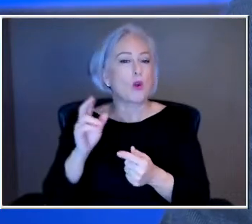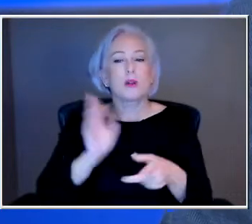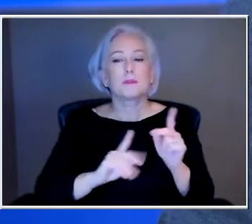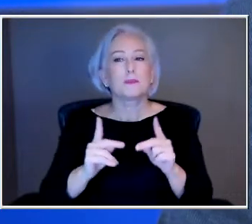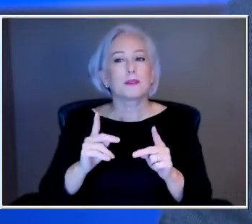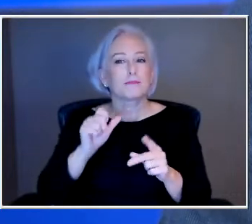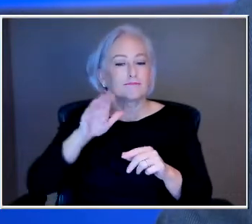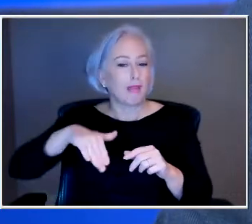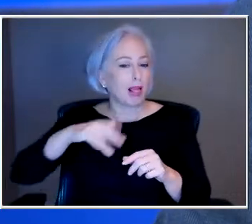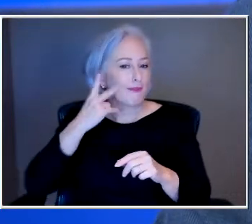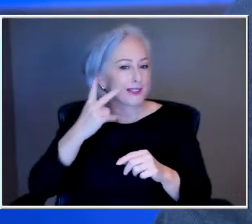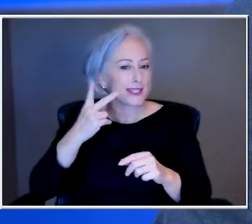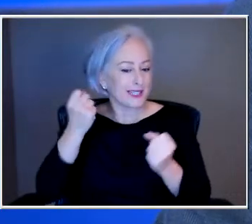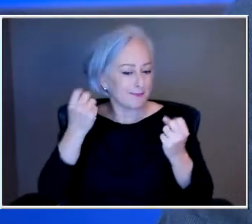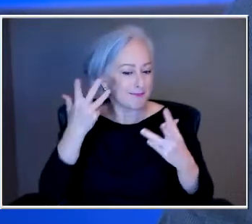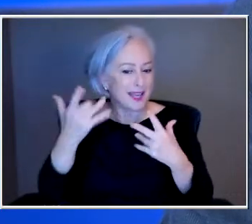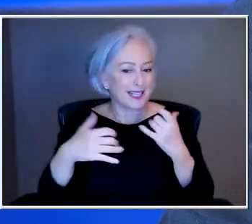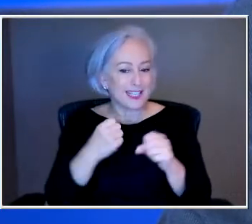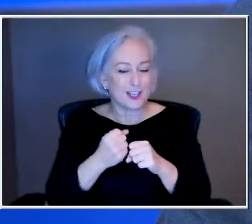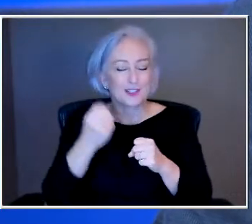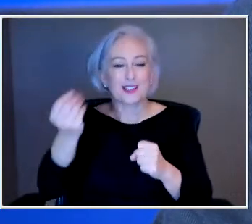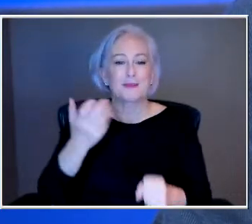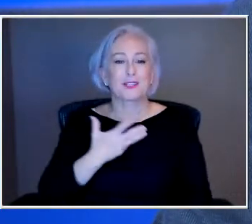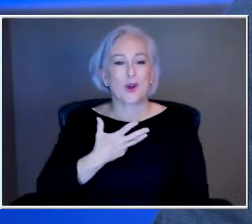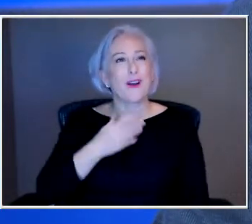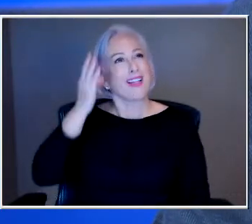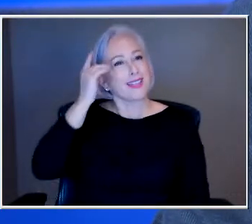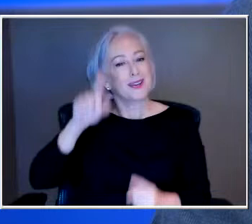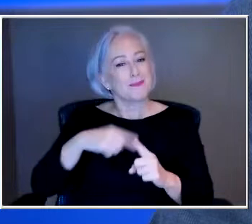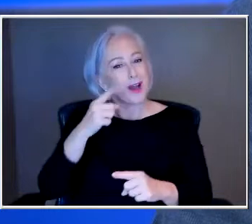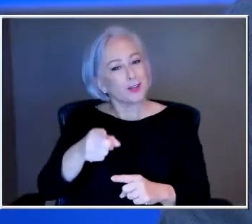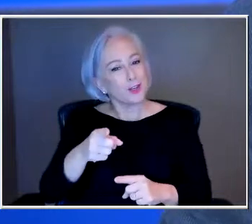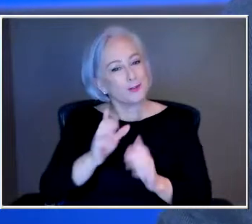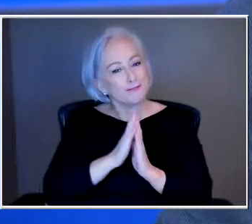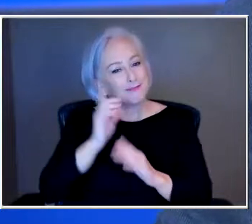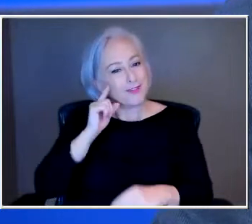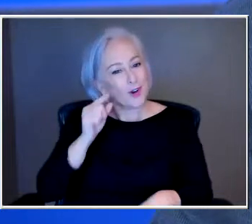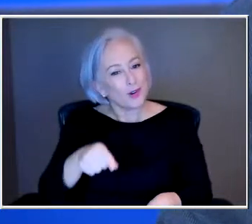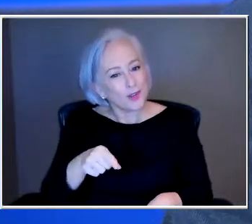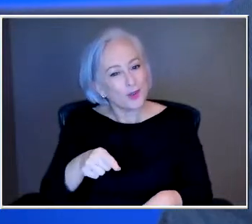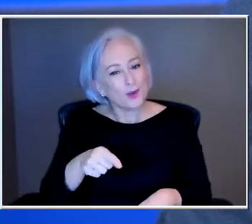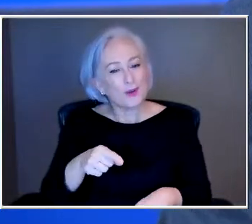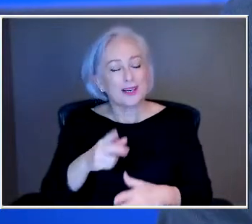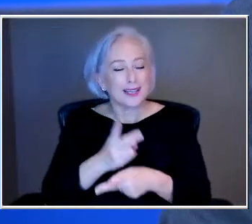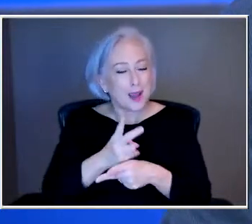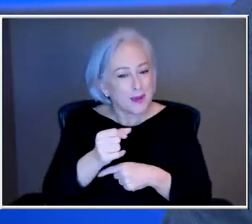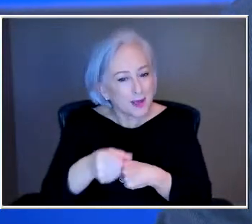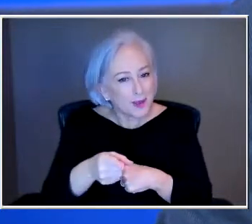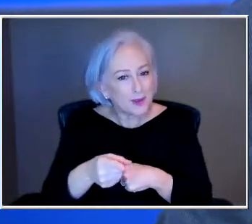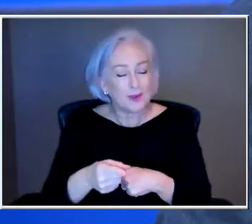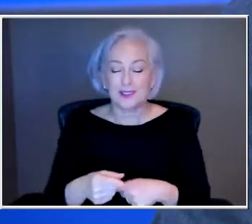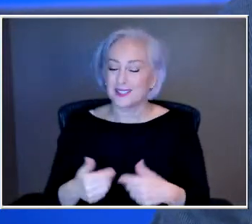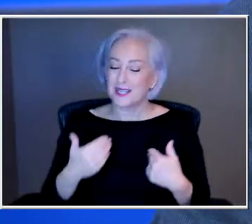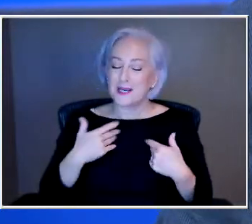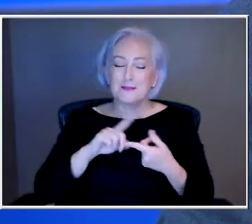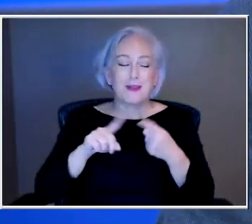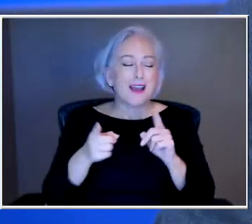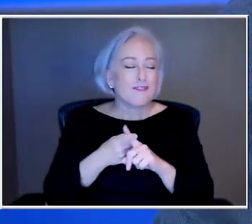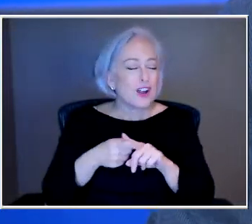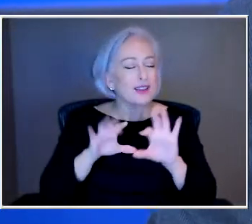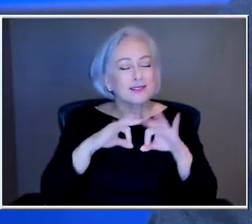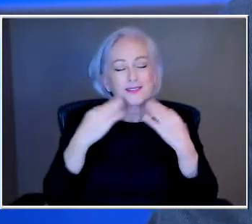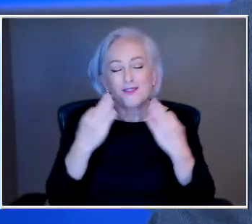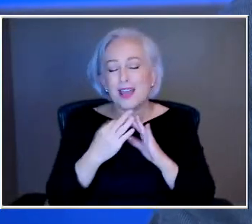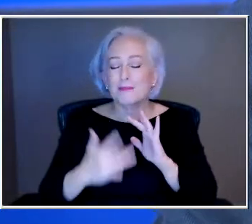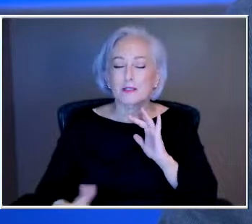least tell me that they were thinking of me and knew that they cared about me. So, and it was nice having friends. I had friends or family reach out, and when I was